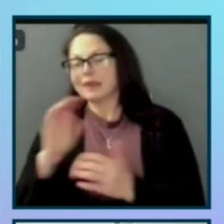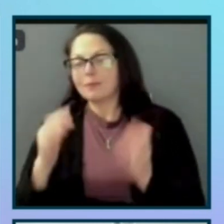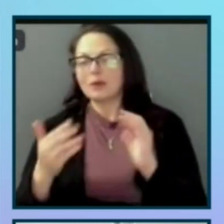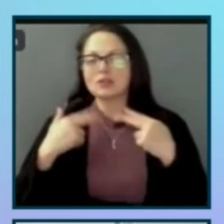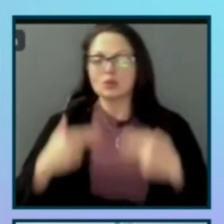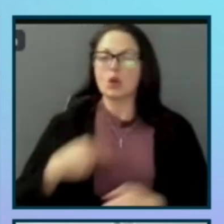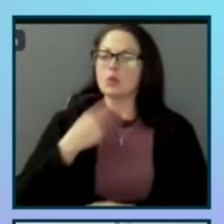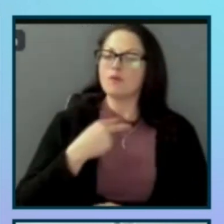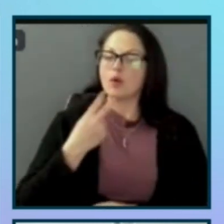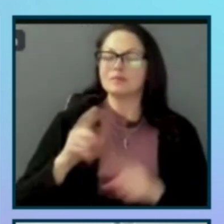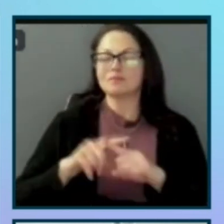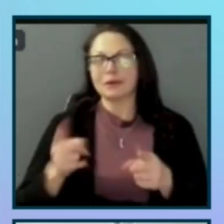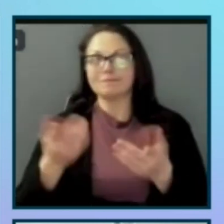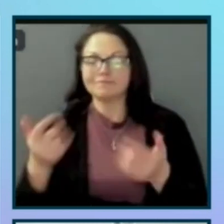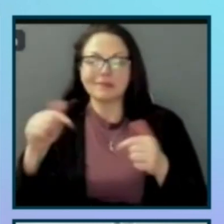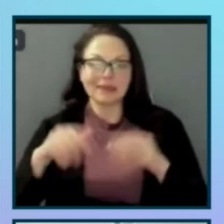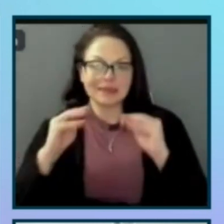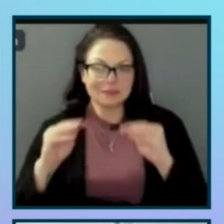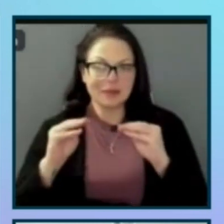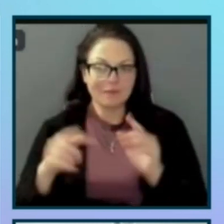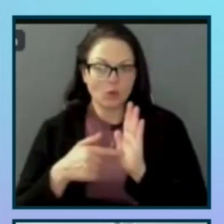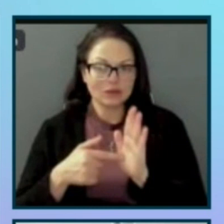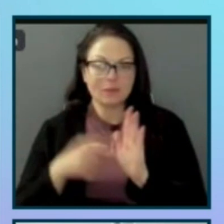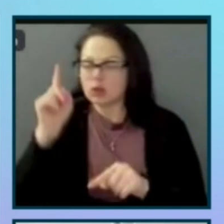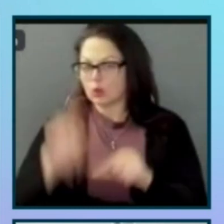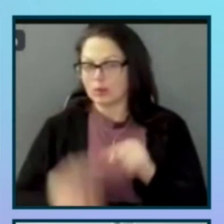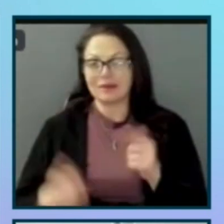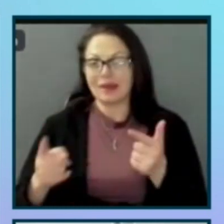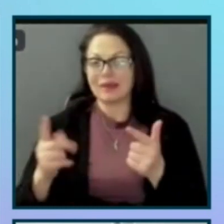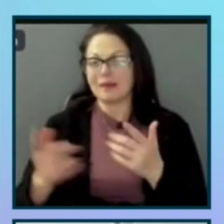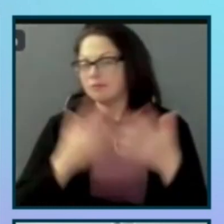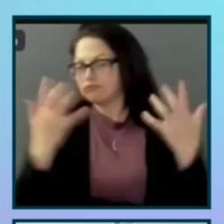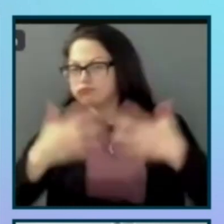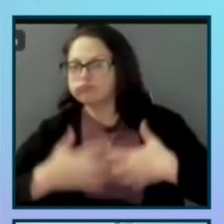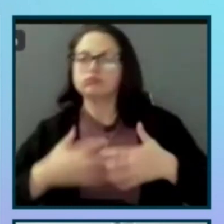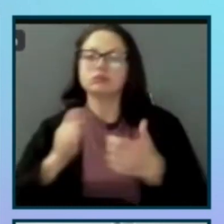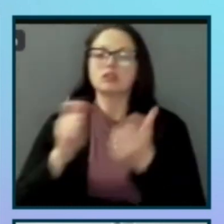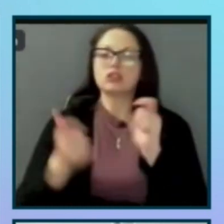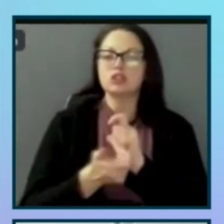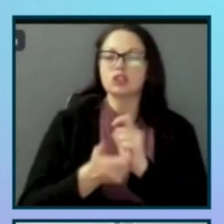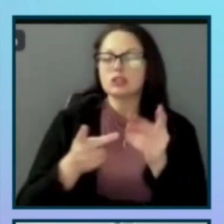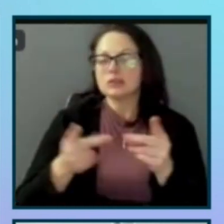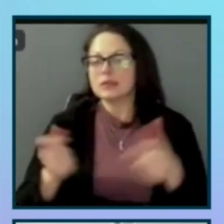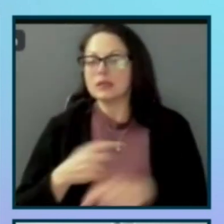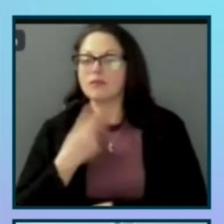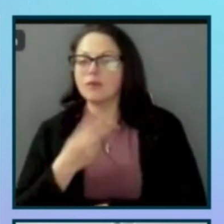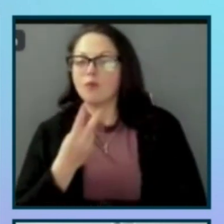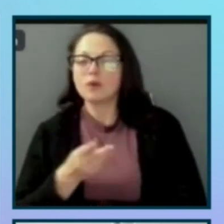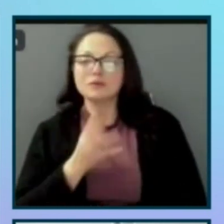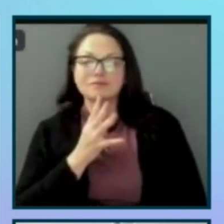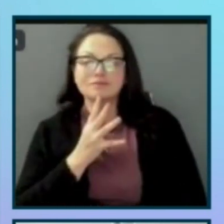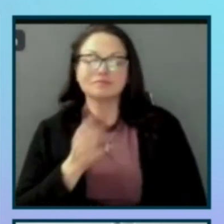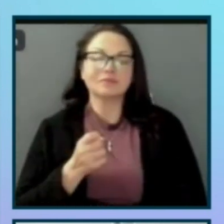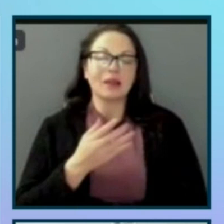drawbacks to this method, like you can't customize it and change the speed of the voice. And also, since participants thought that this was